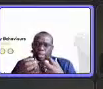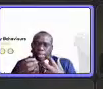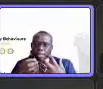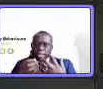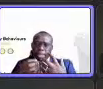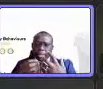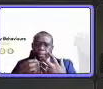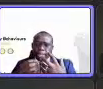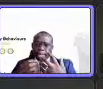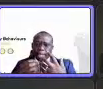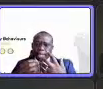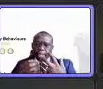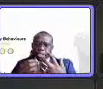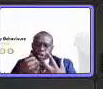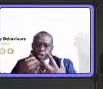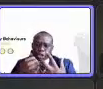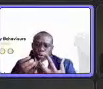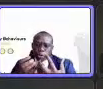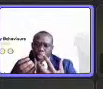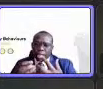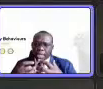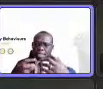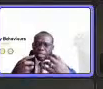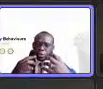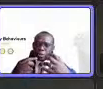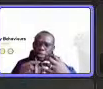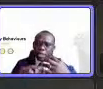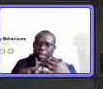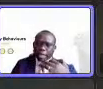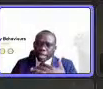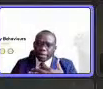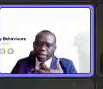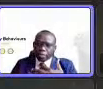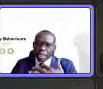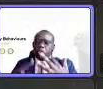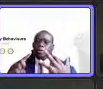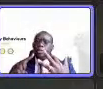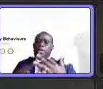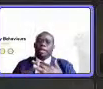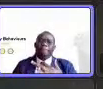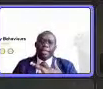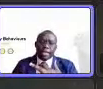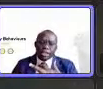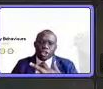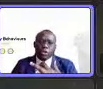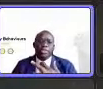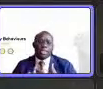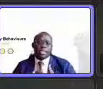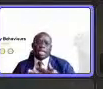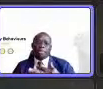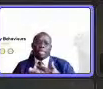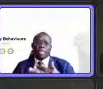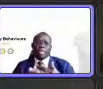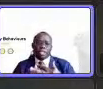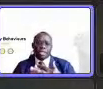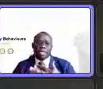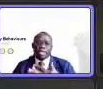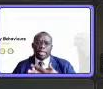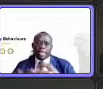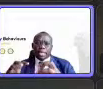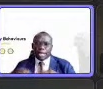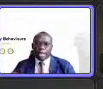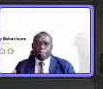to really ensure that there's both environmental and financial